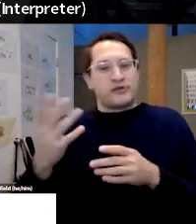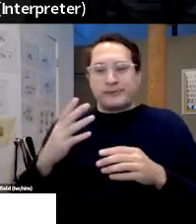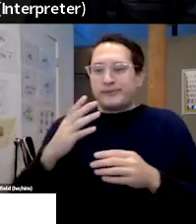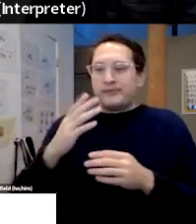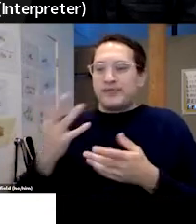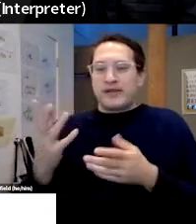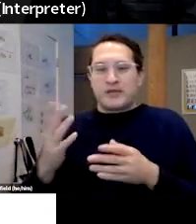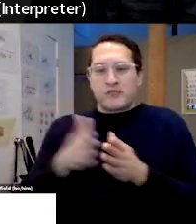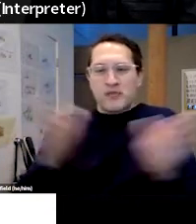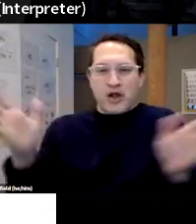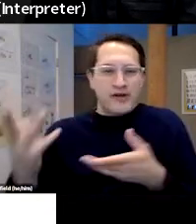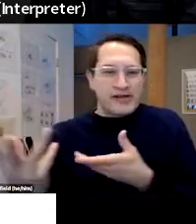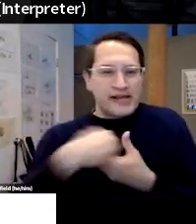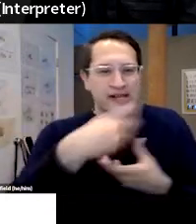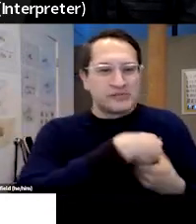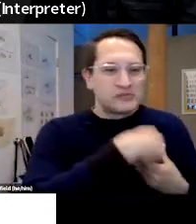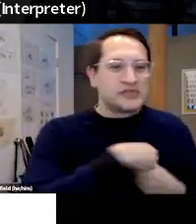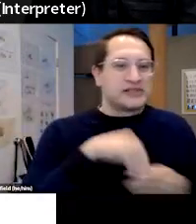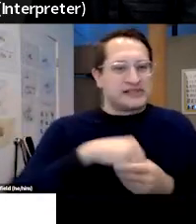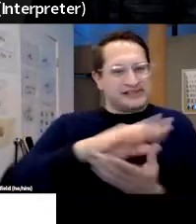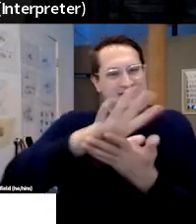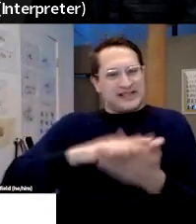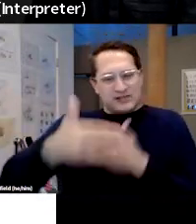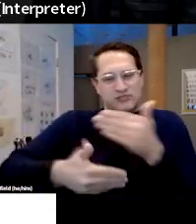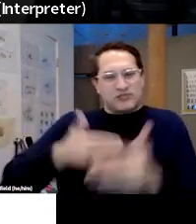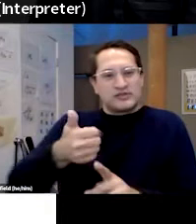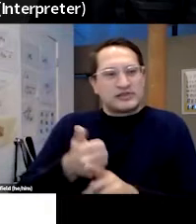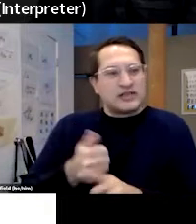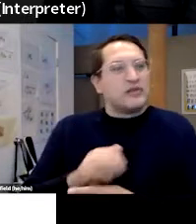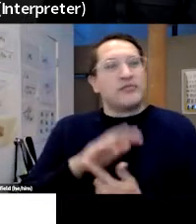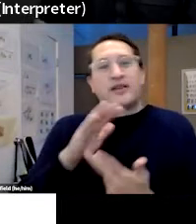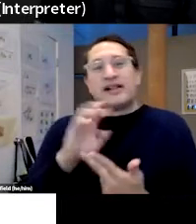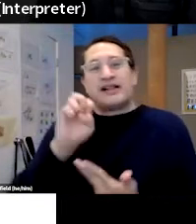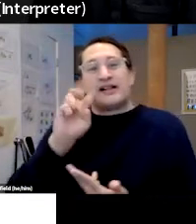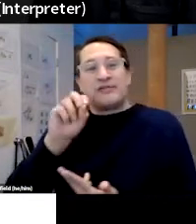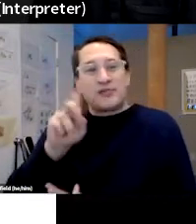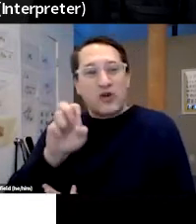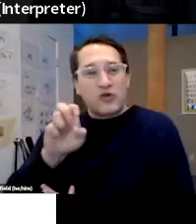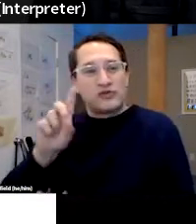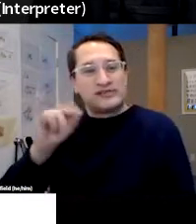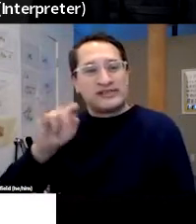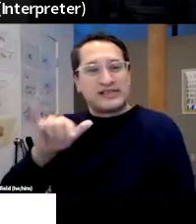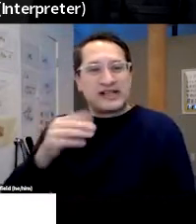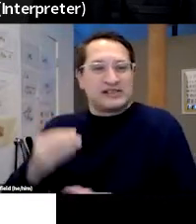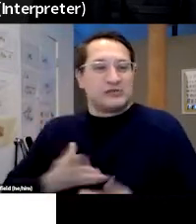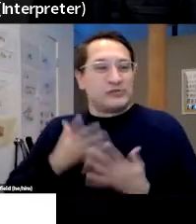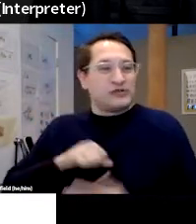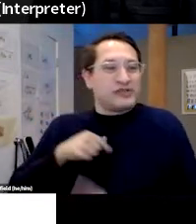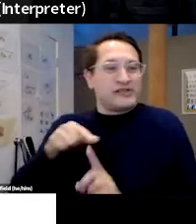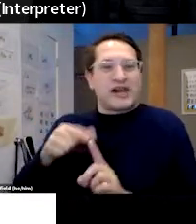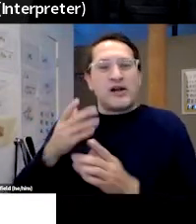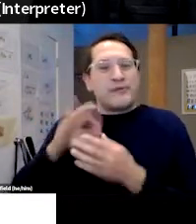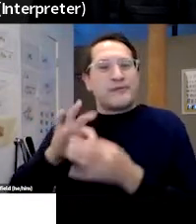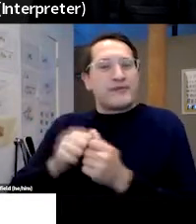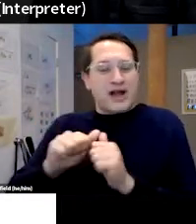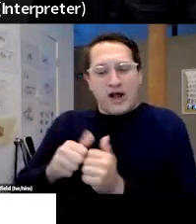then promote the idea of wide engagement and broad engagement in the design process itself. We want to invoke